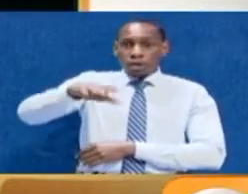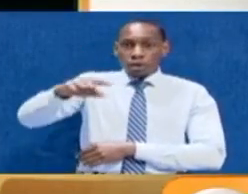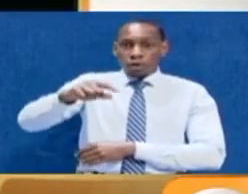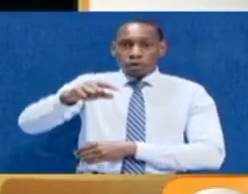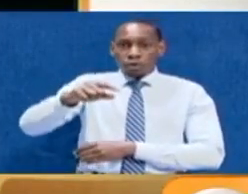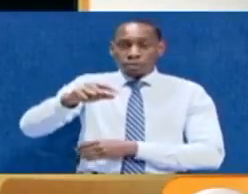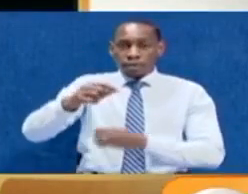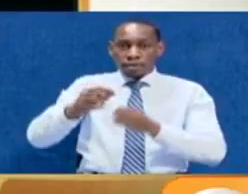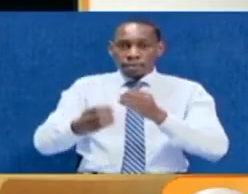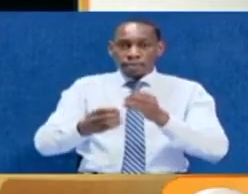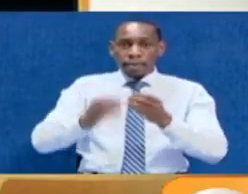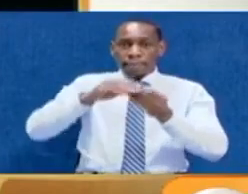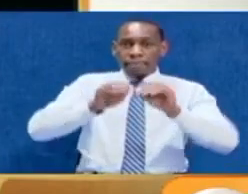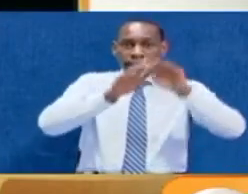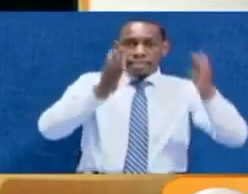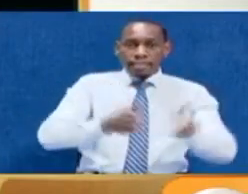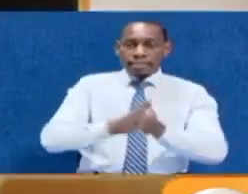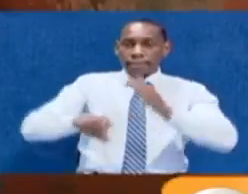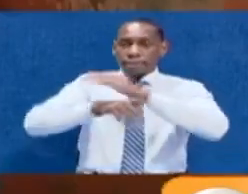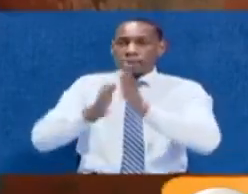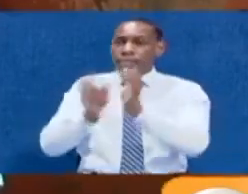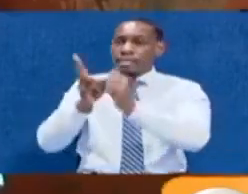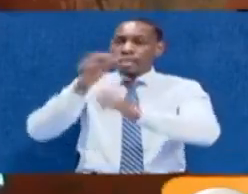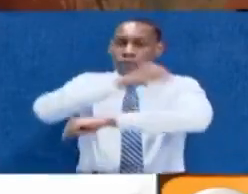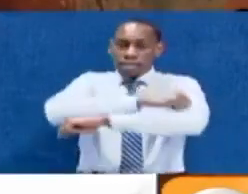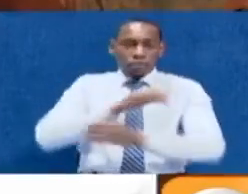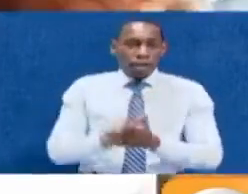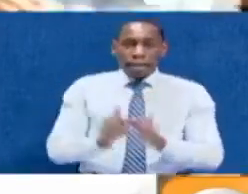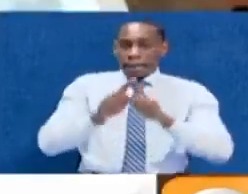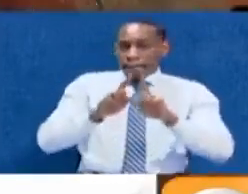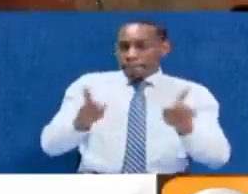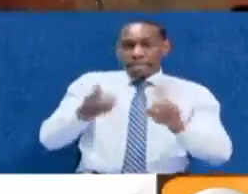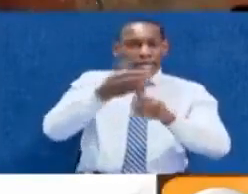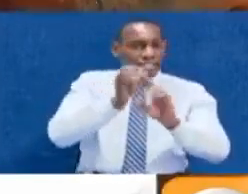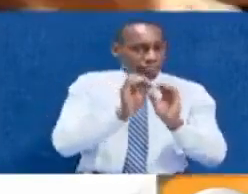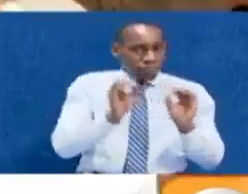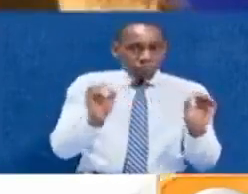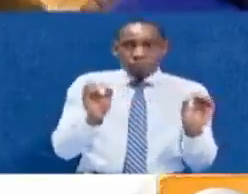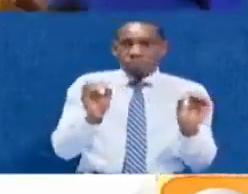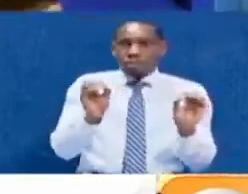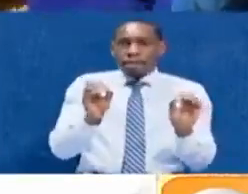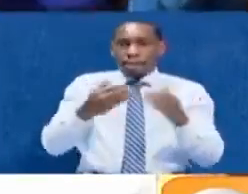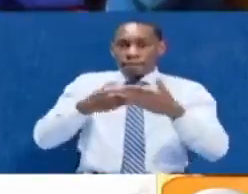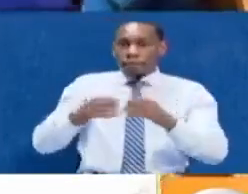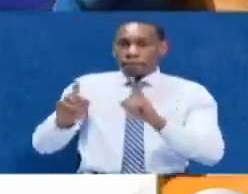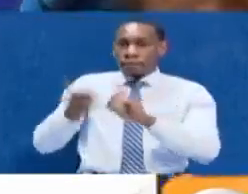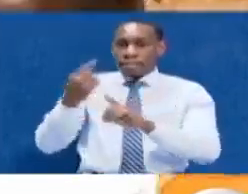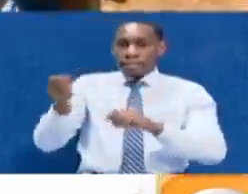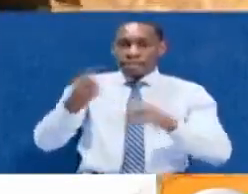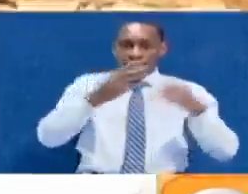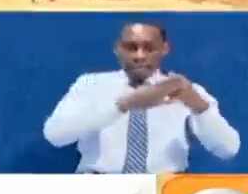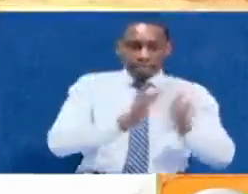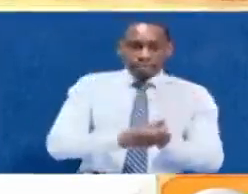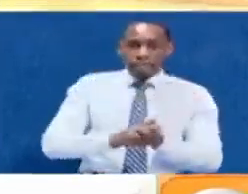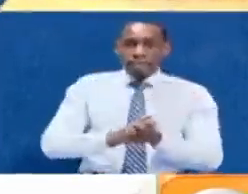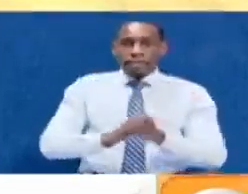fabricated desks for both secondary and primary schools. But this may not be achieved at once by September 1st. Professor